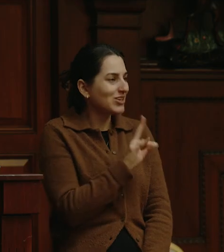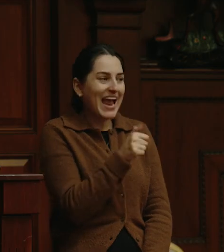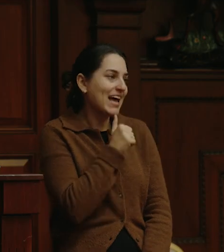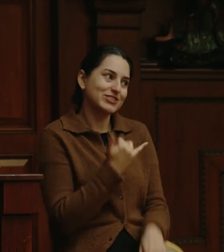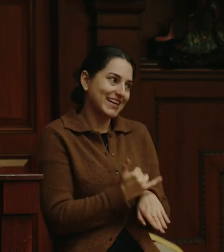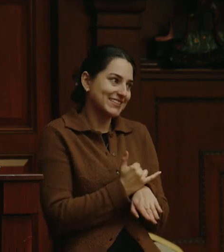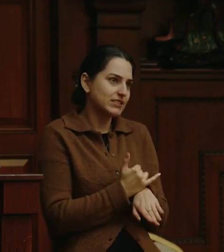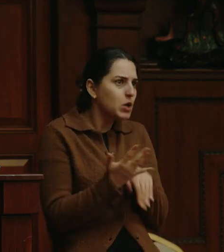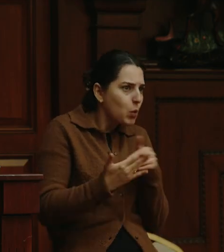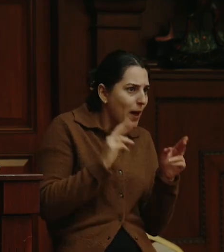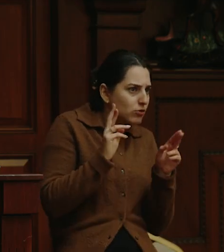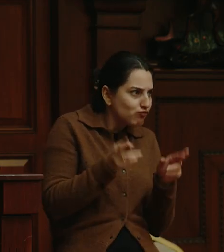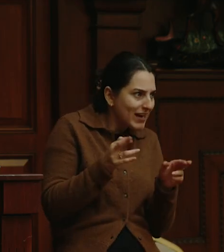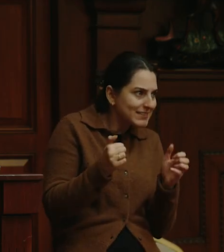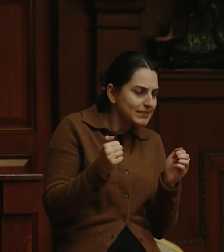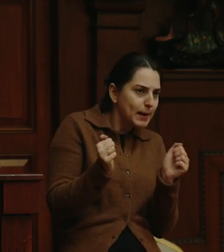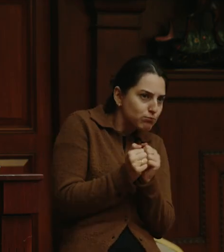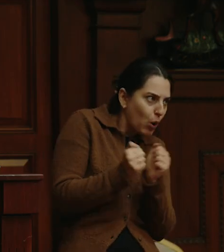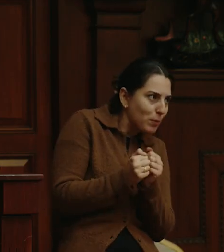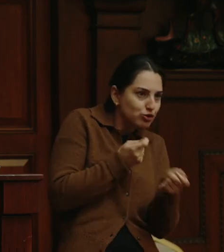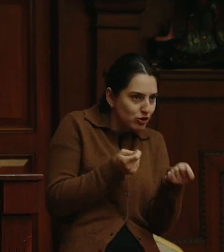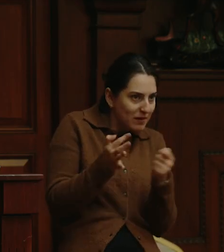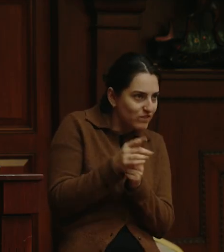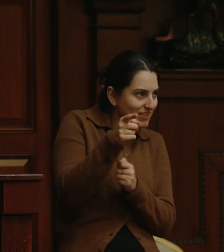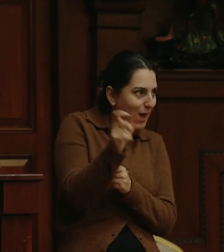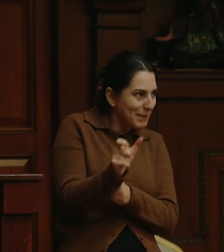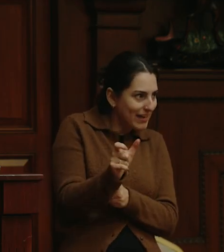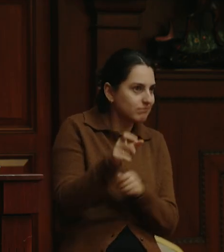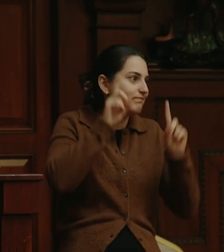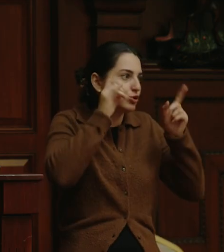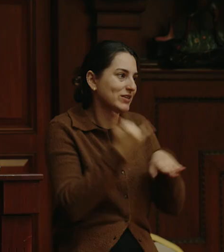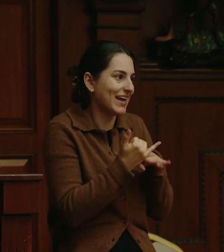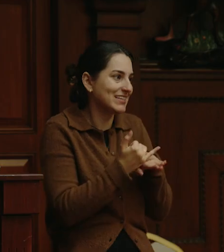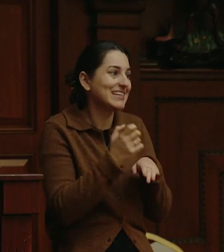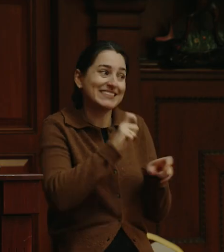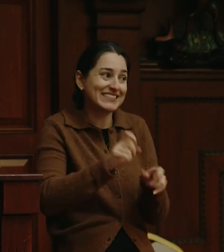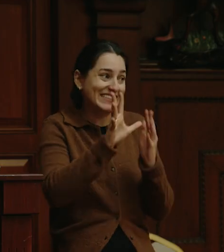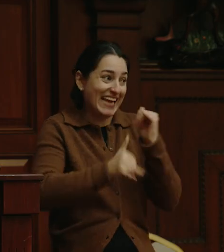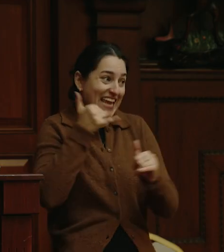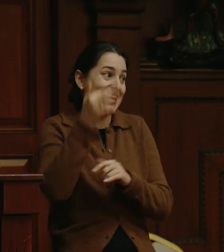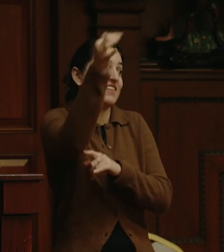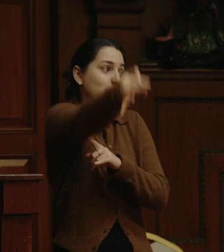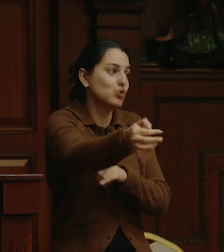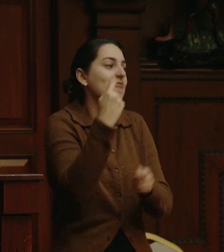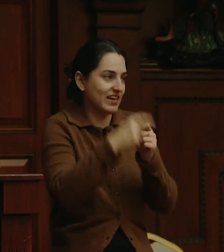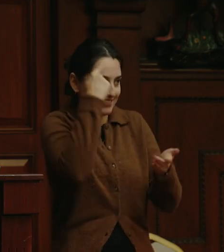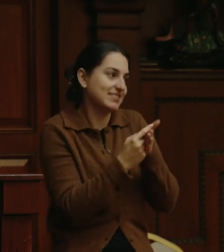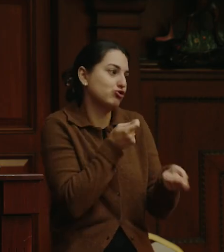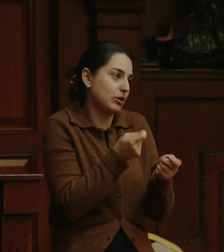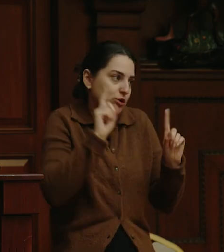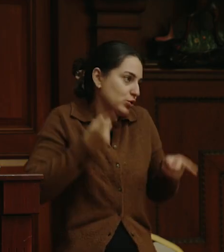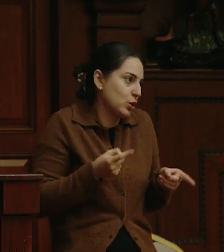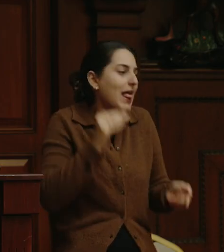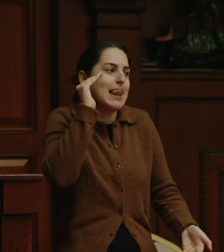is what is the most appropriate subset of patients for a particular therapy? I think we're at least 10 years away from that. We need to use